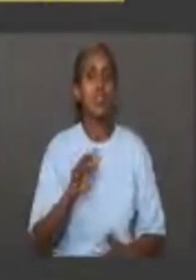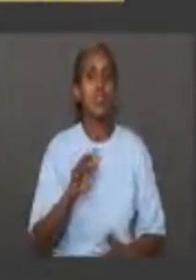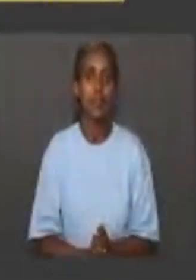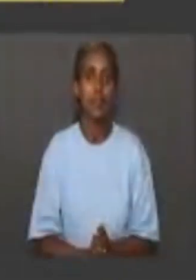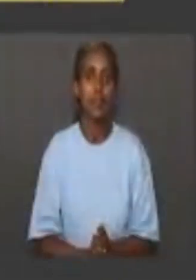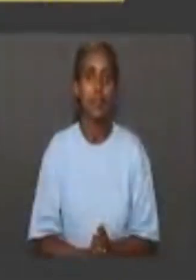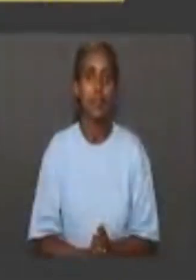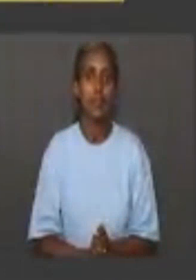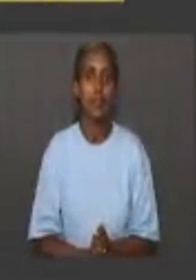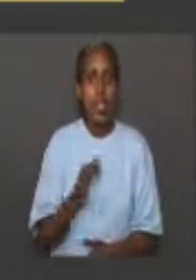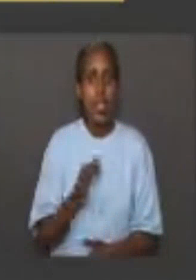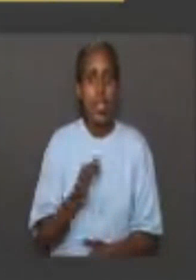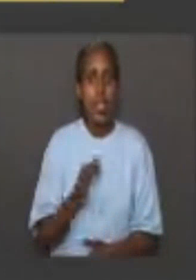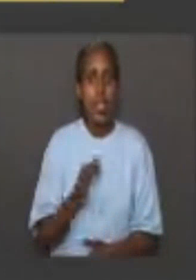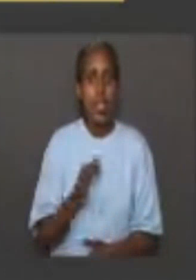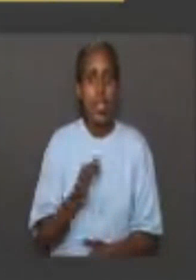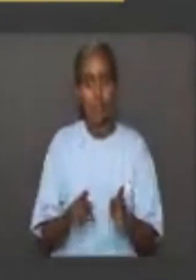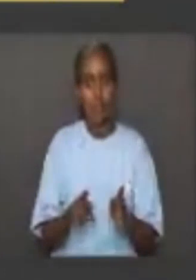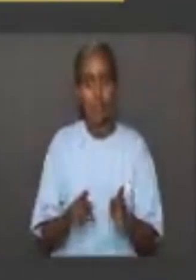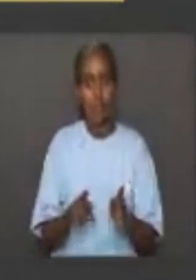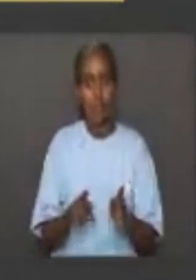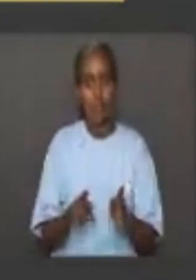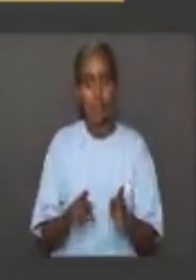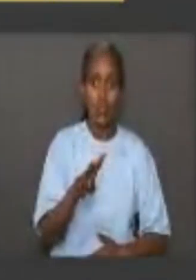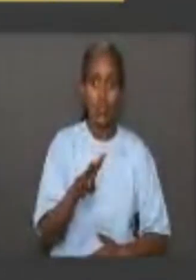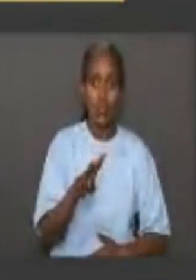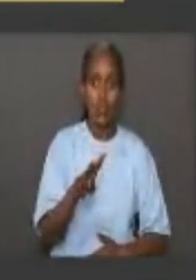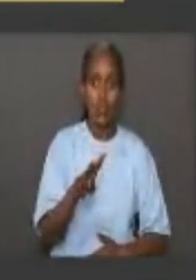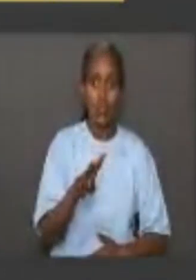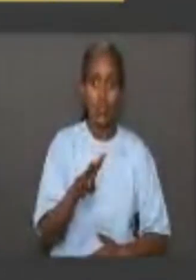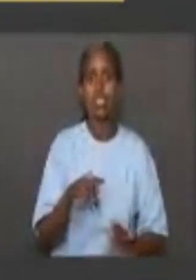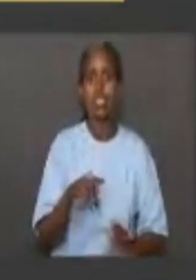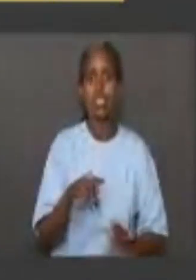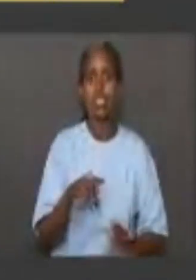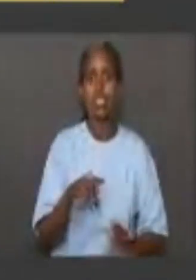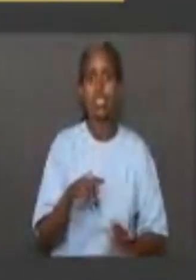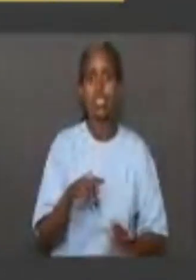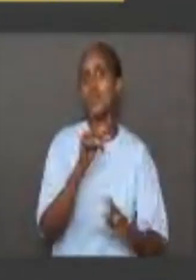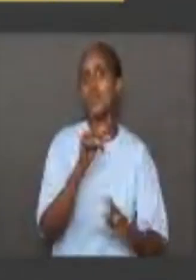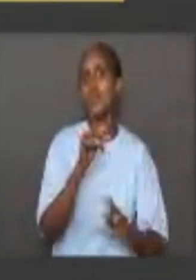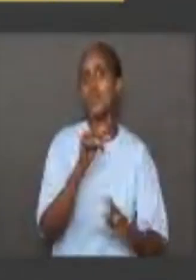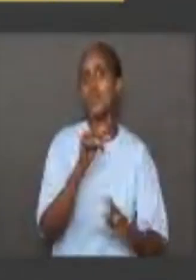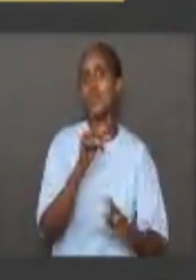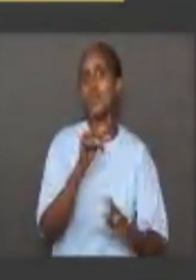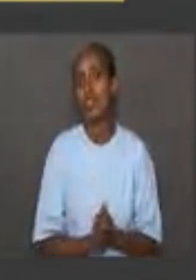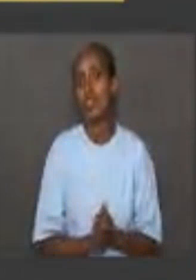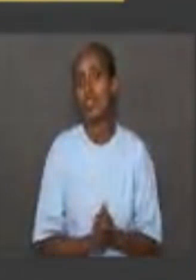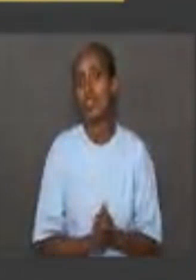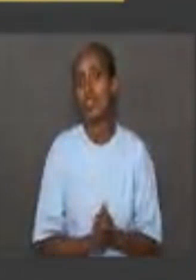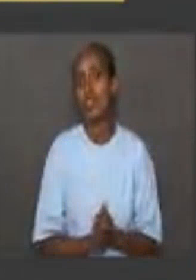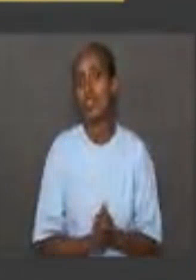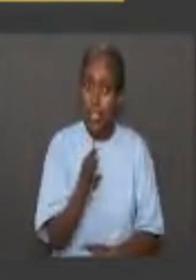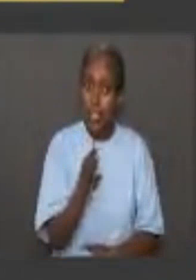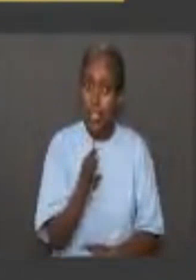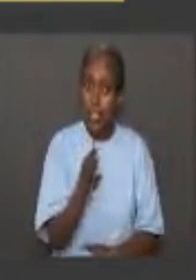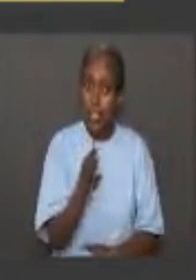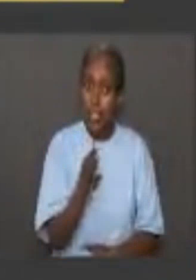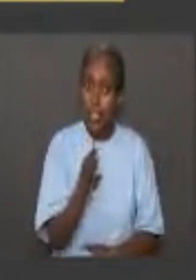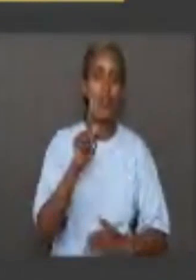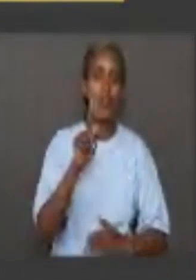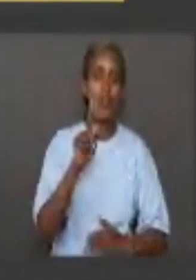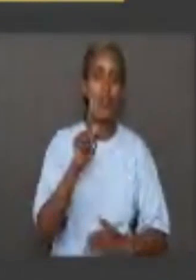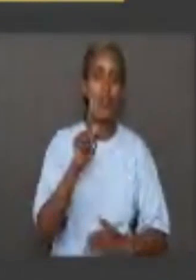F of -2 is a positive integer, and f of -1 is